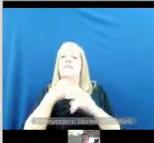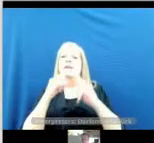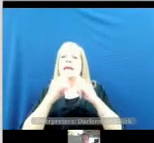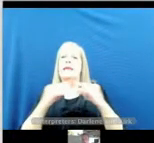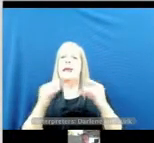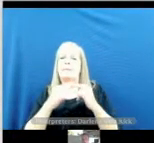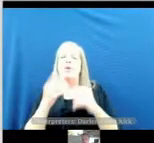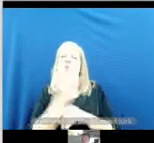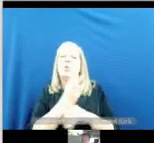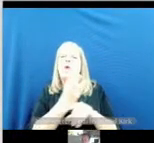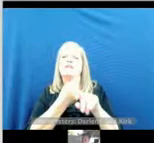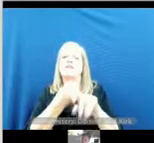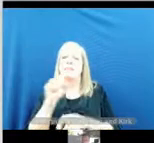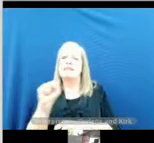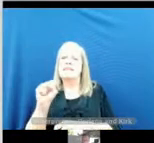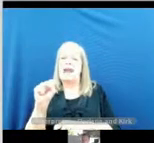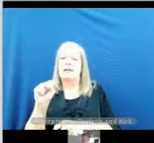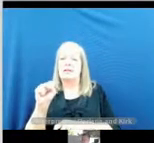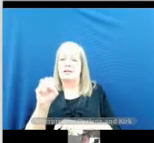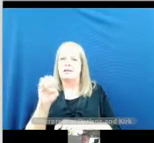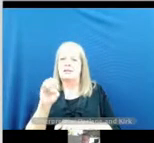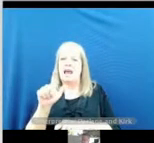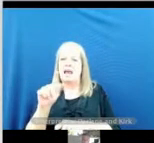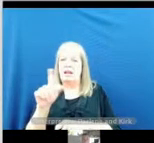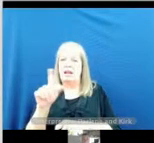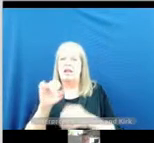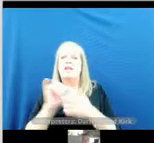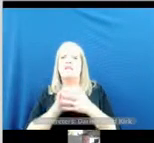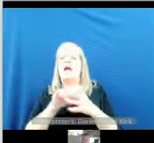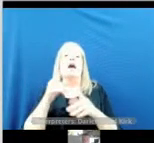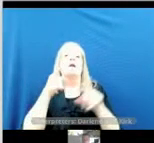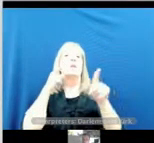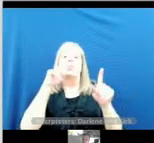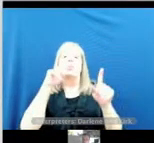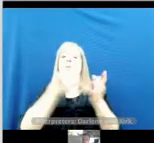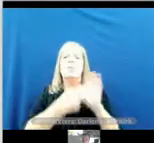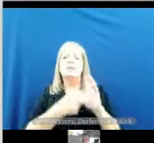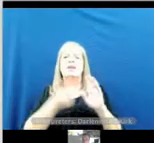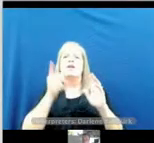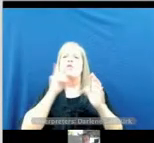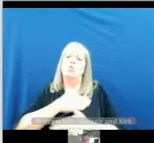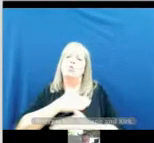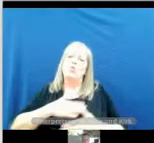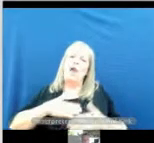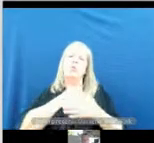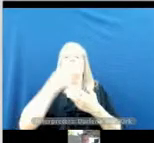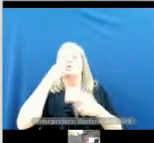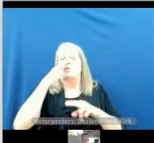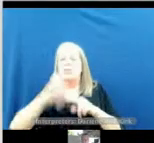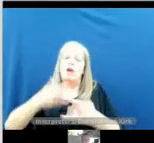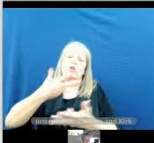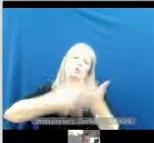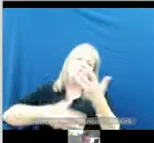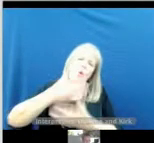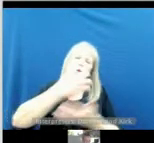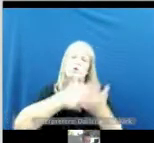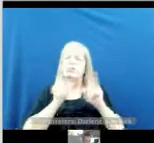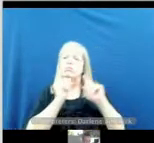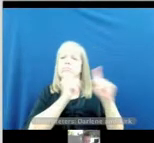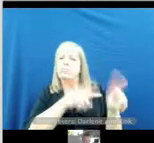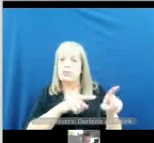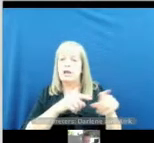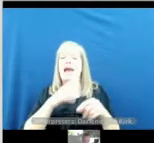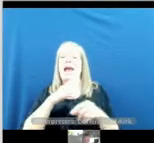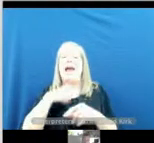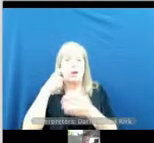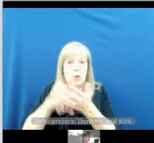is recreation focused. It is really a social and recreation opportunity. I see Danielle actually